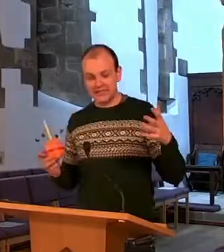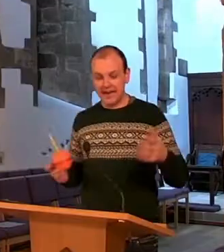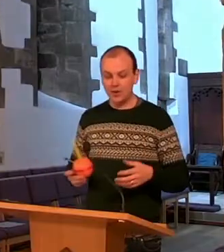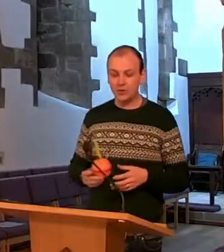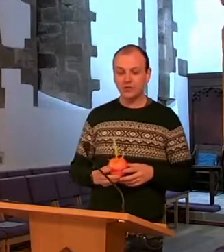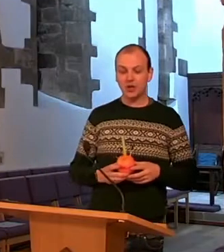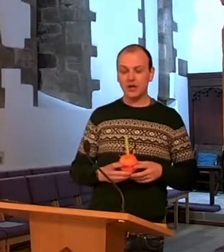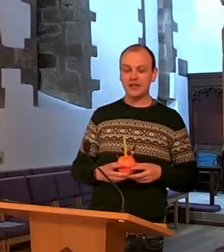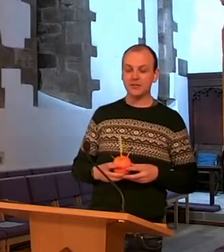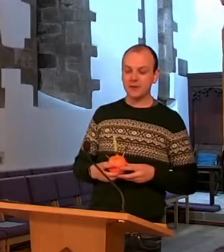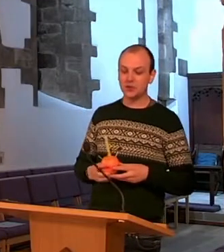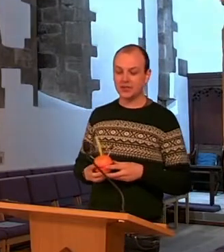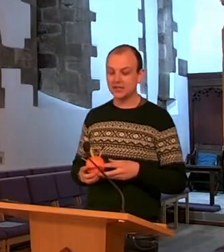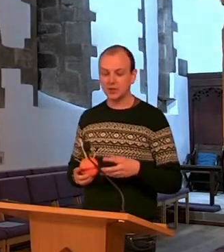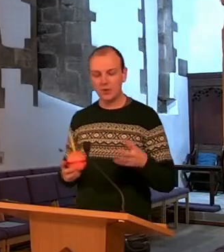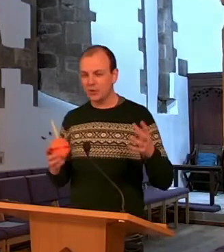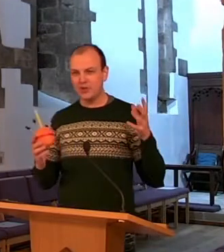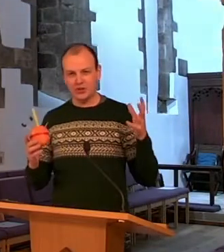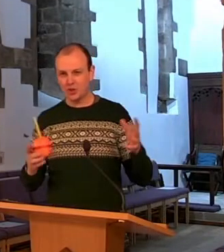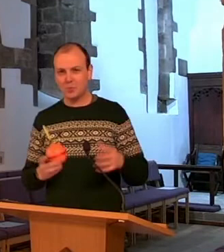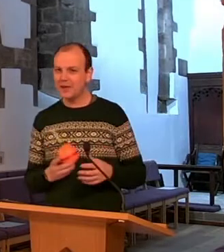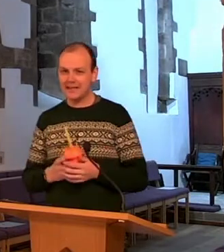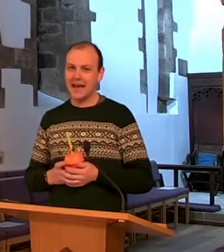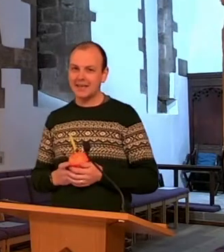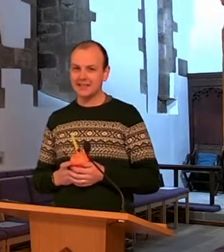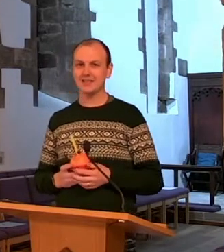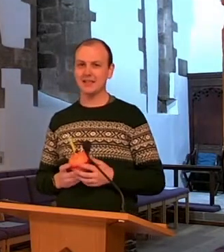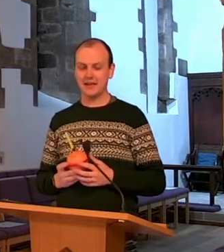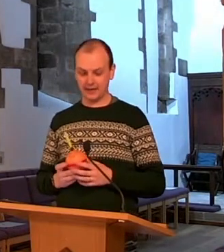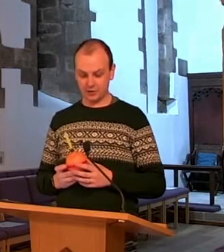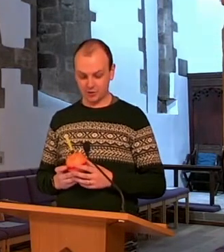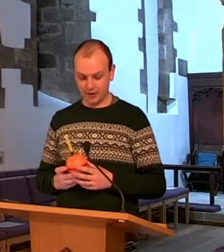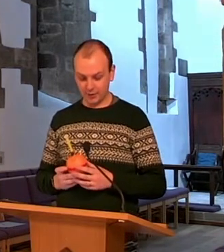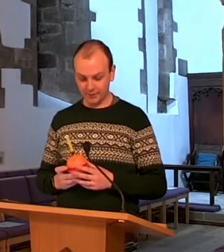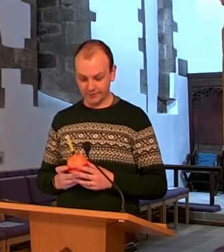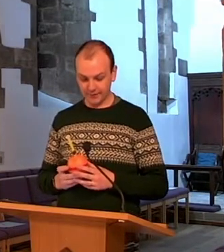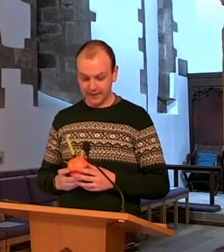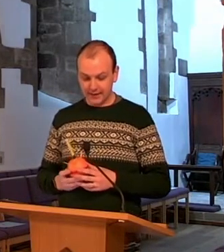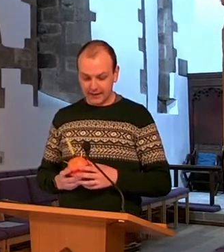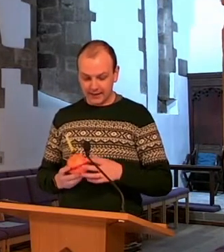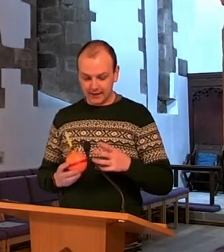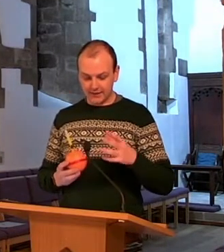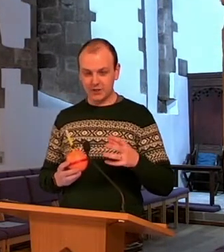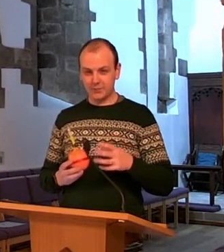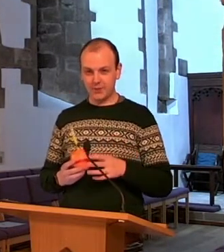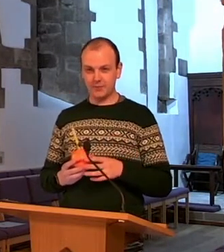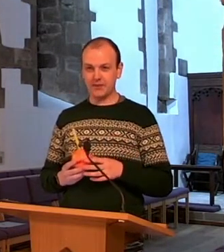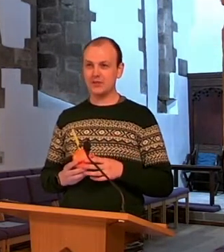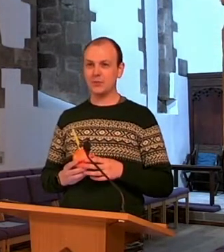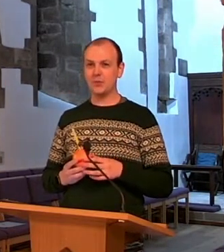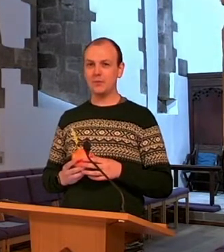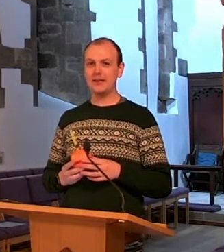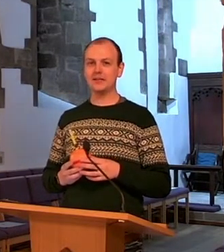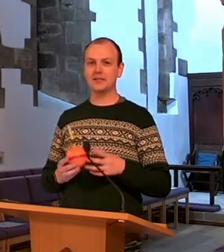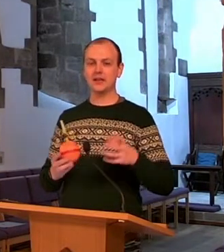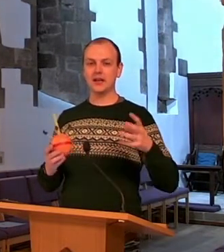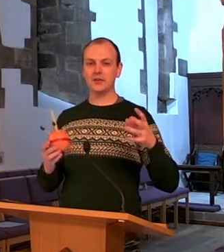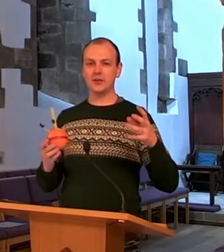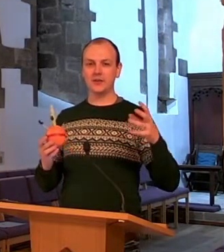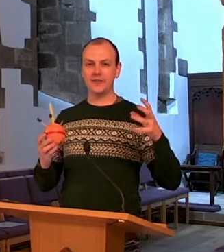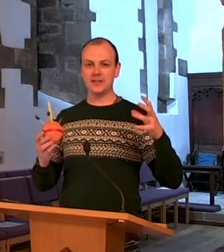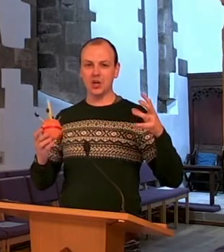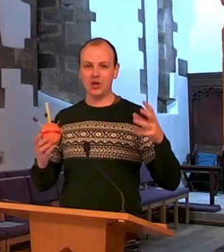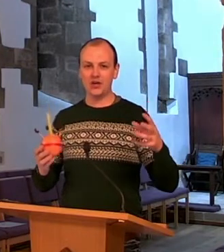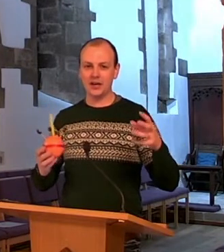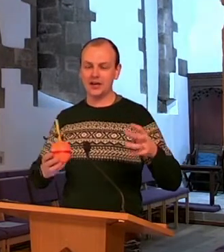Today we've got a special guest that we wouldn't normally get at St Helens Stroll. But that's what makes